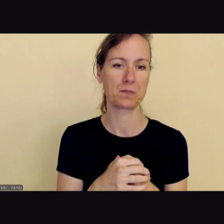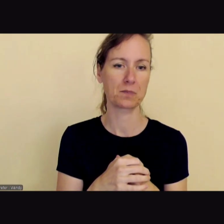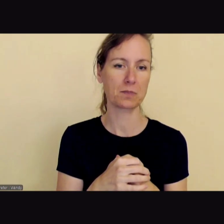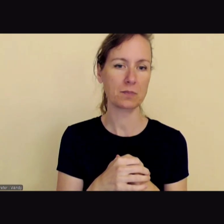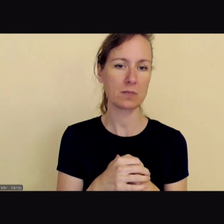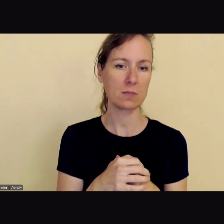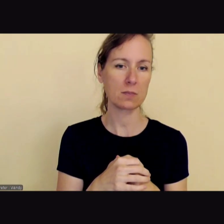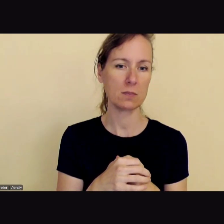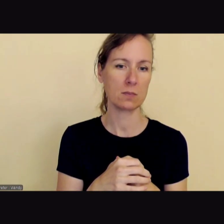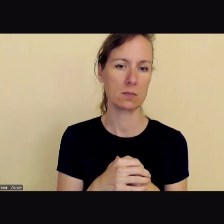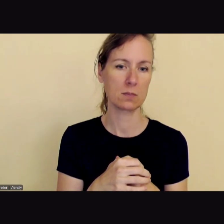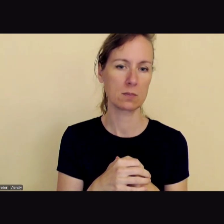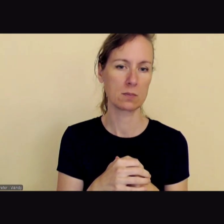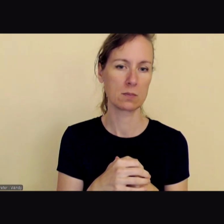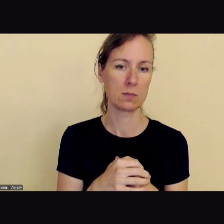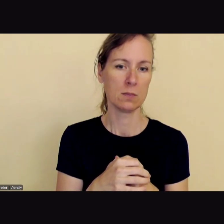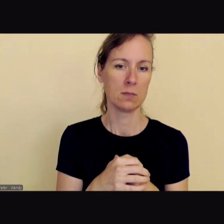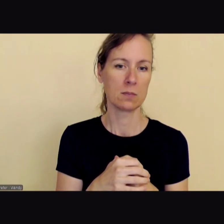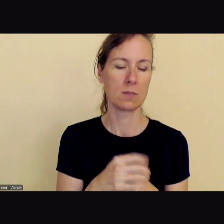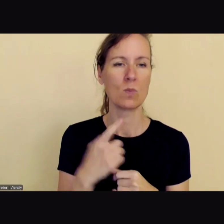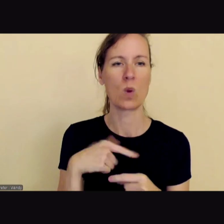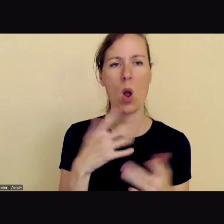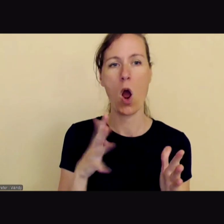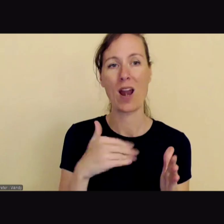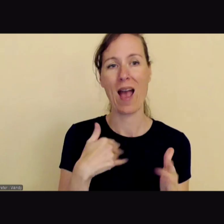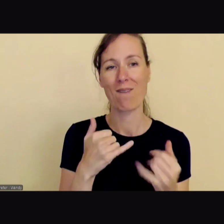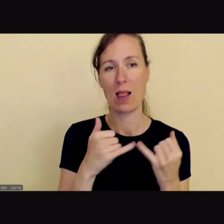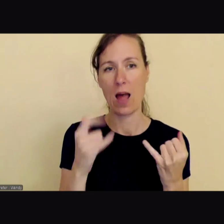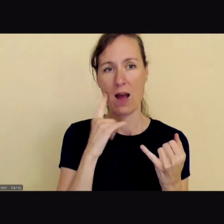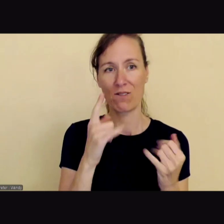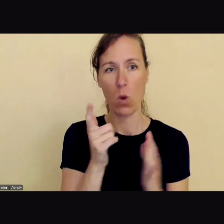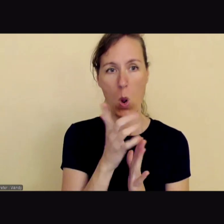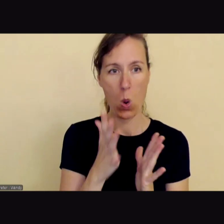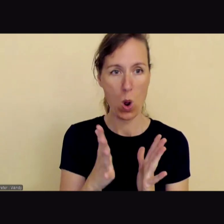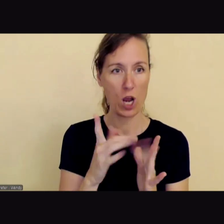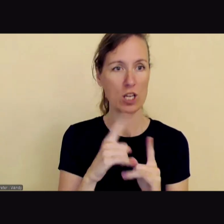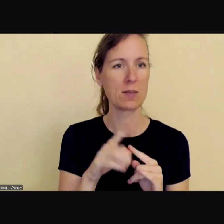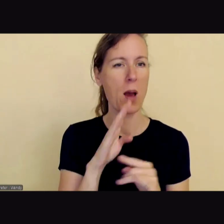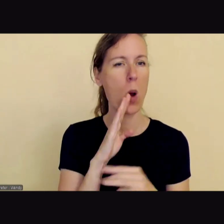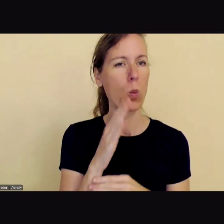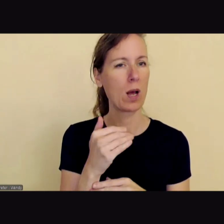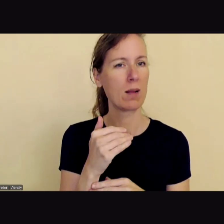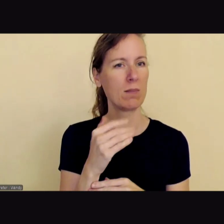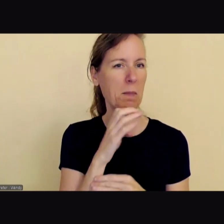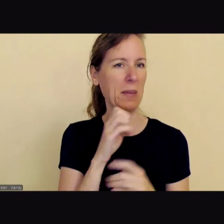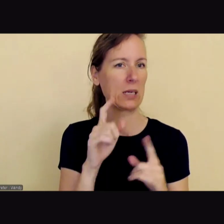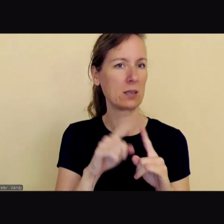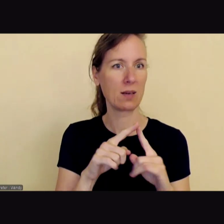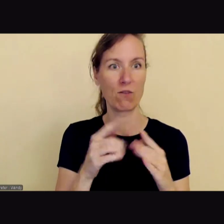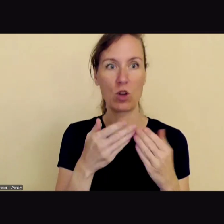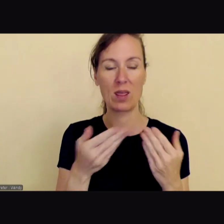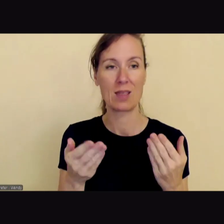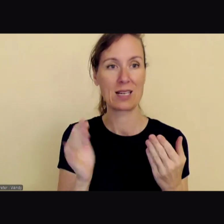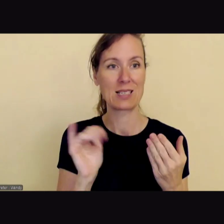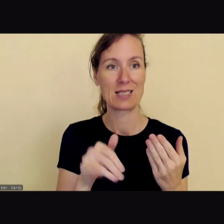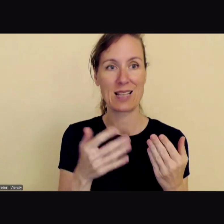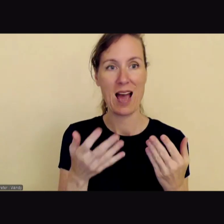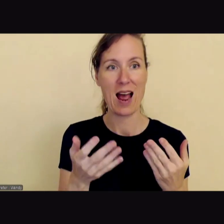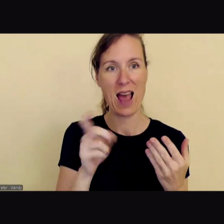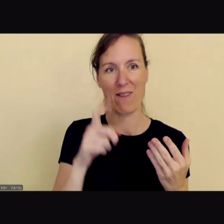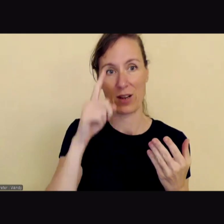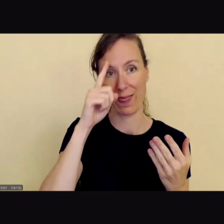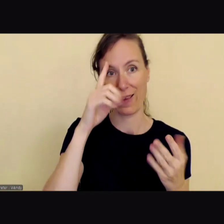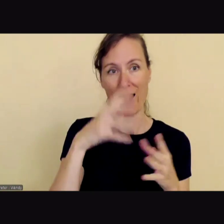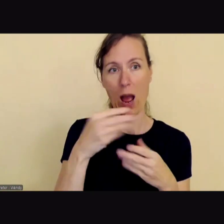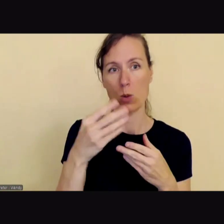item for, attorneys, but there are going to be things there that we're going to have to think outside